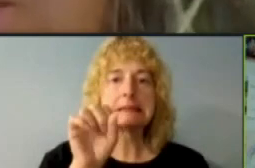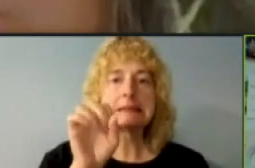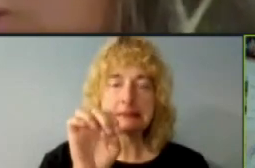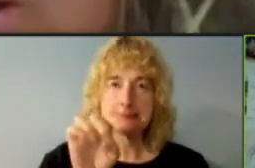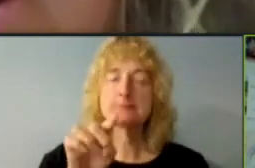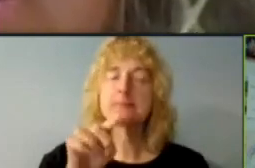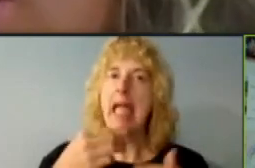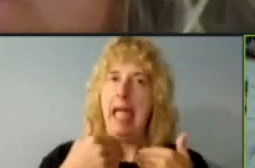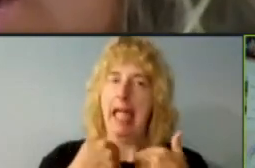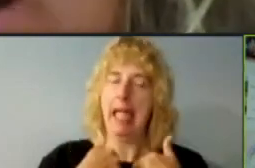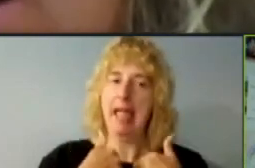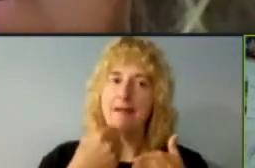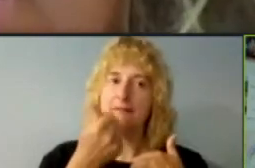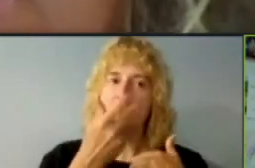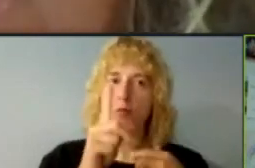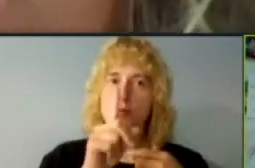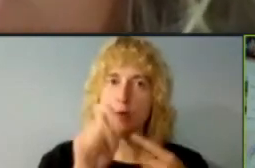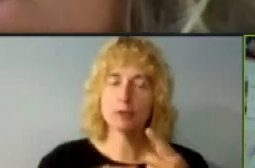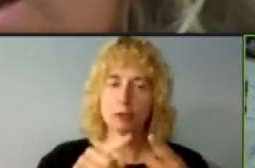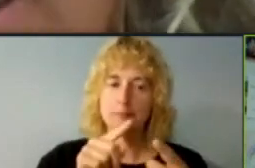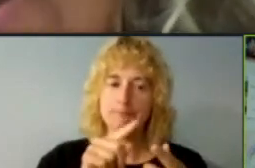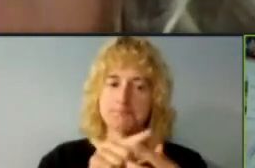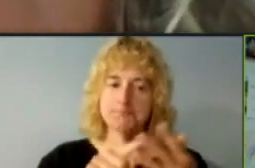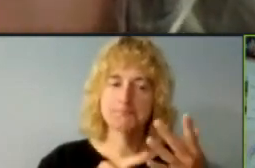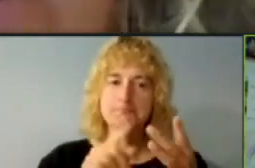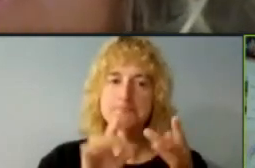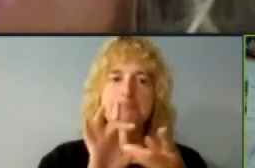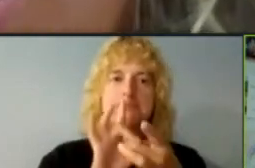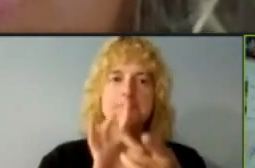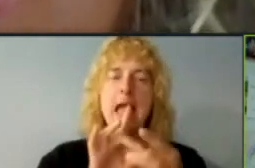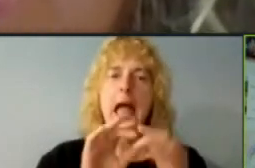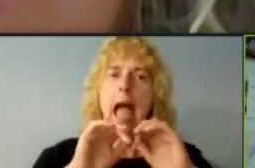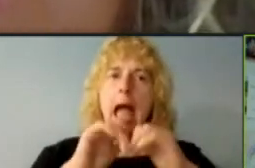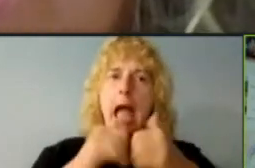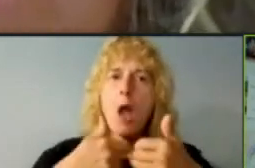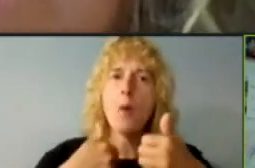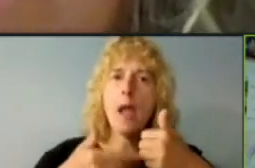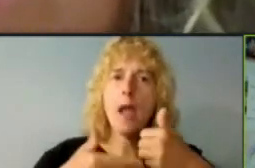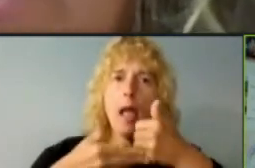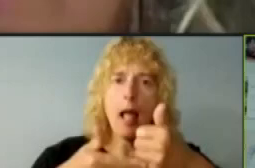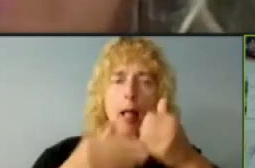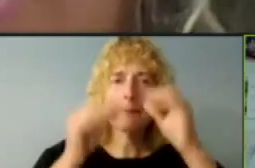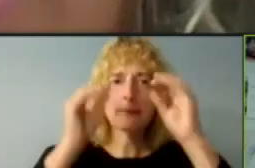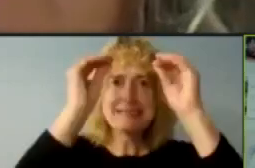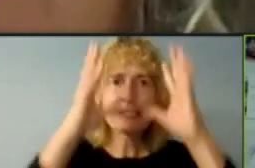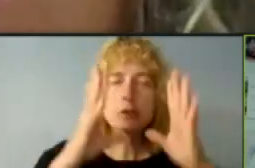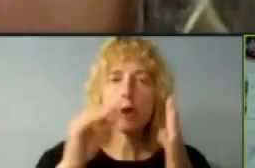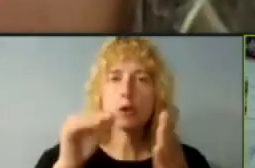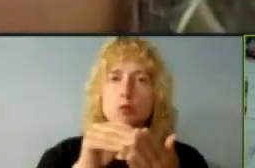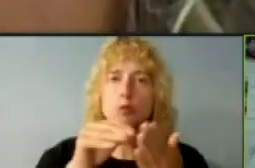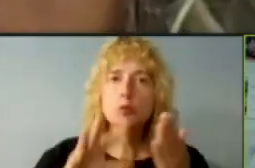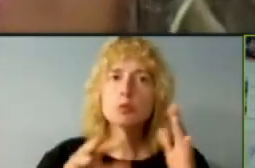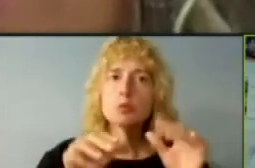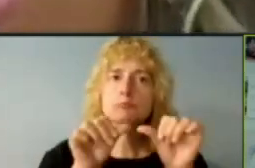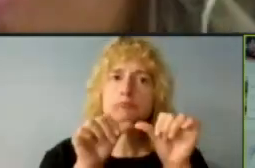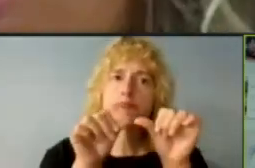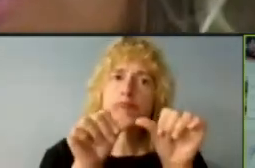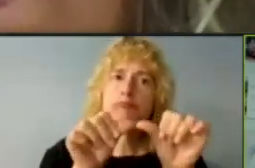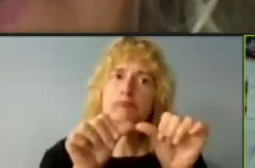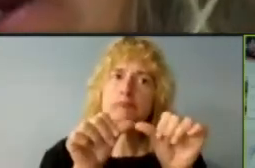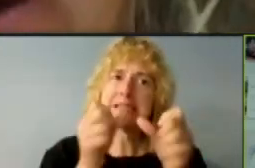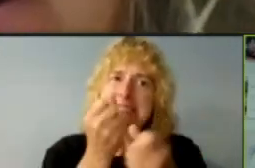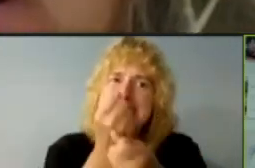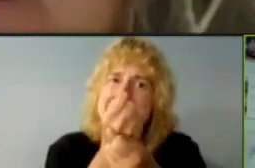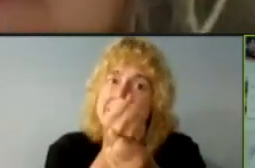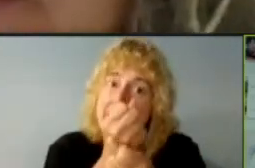there's a couple of questions here related to how can we help teachers and students stay safe when they are